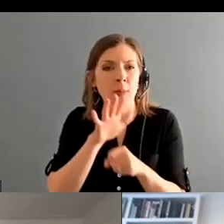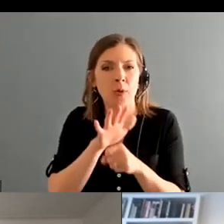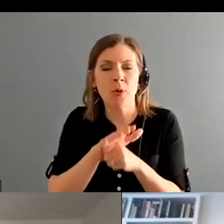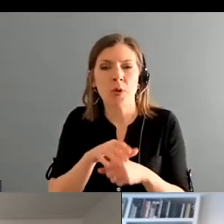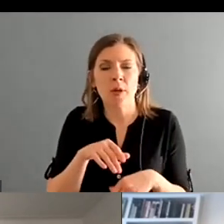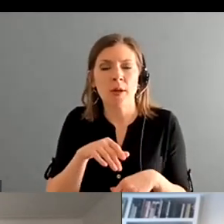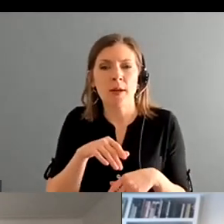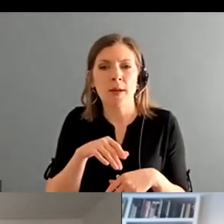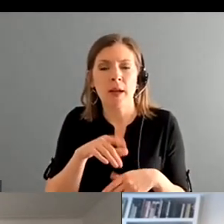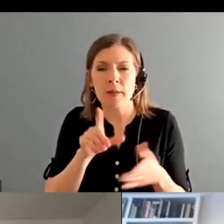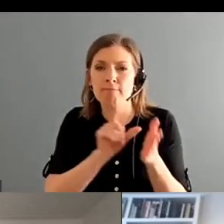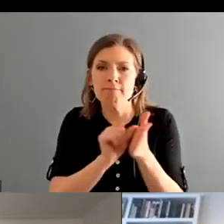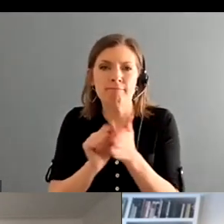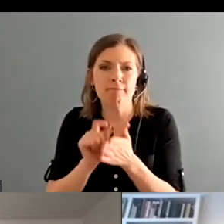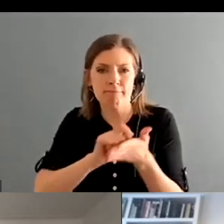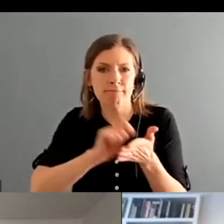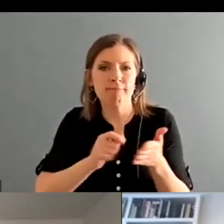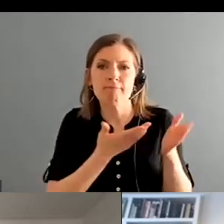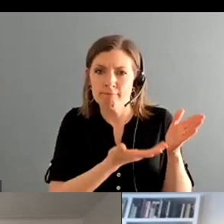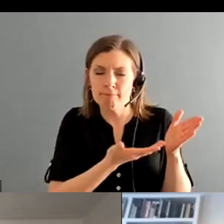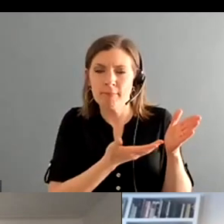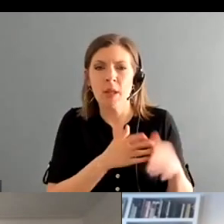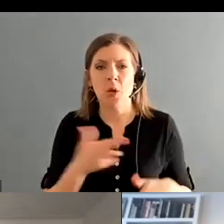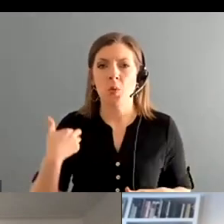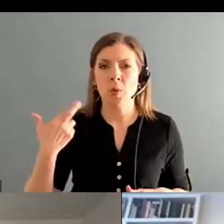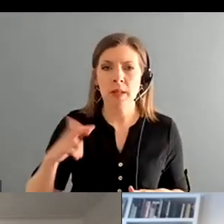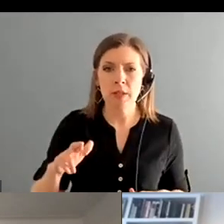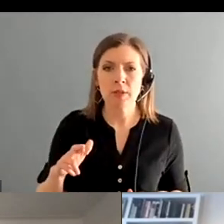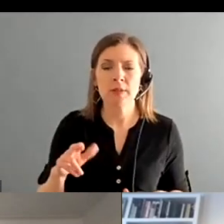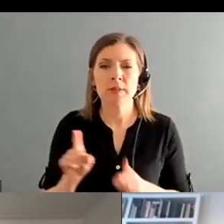popular print material of the time, whether religious and